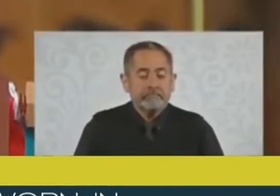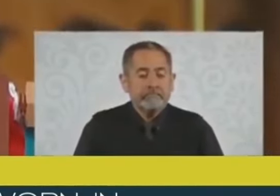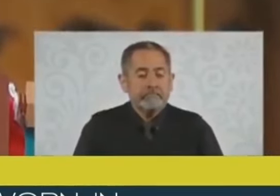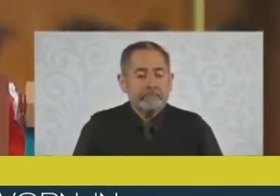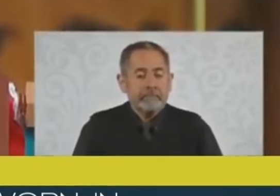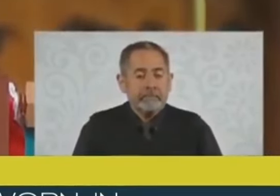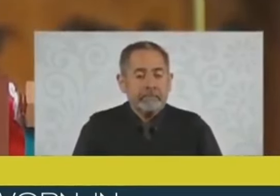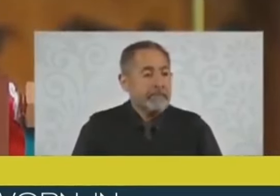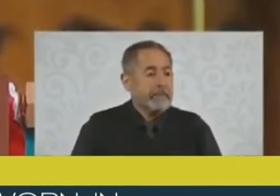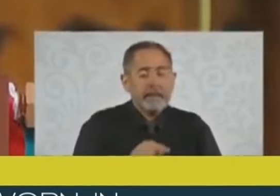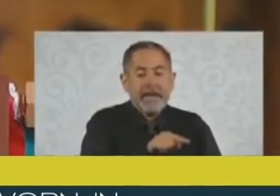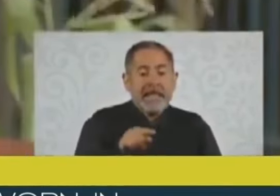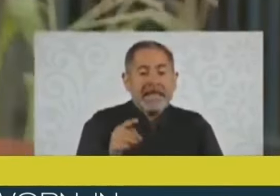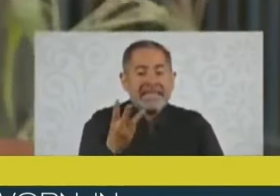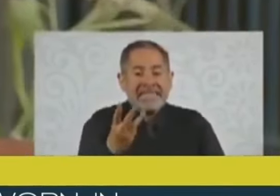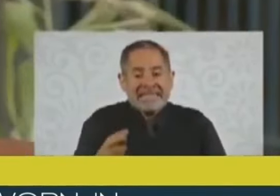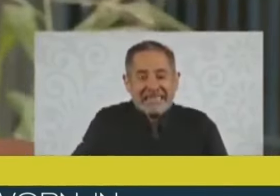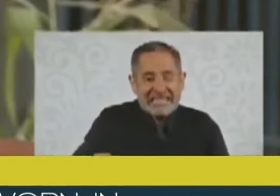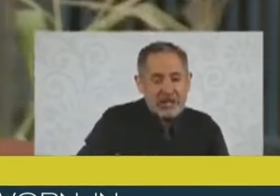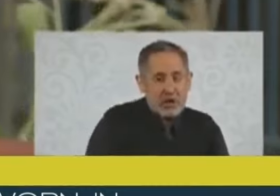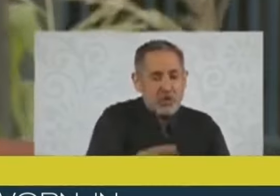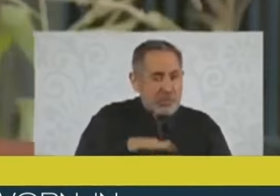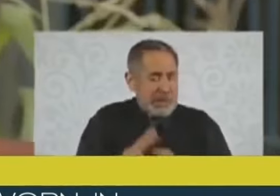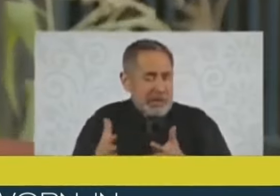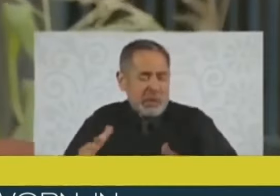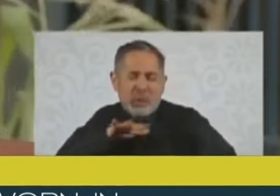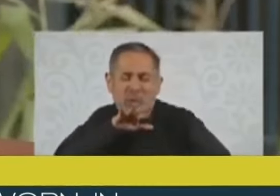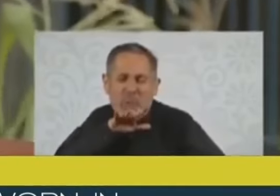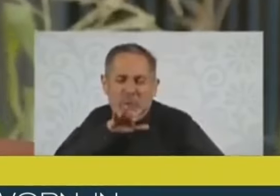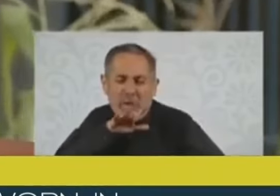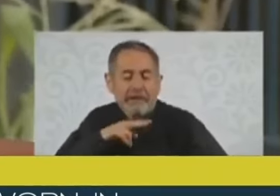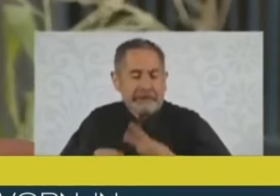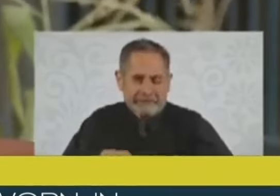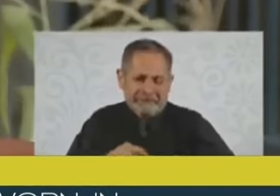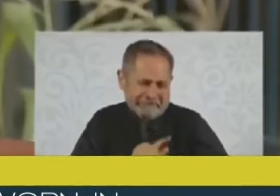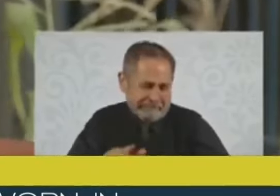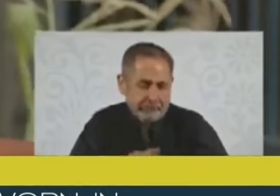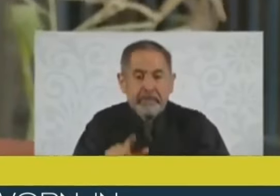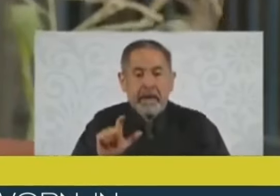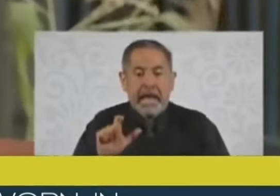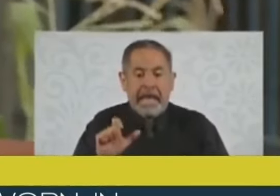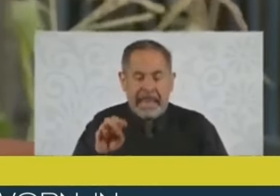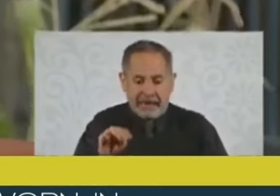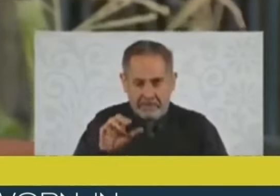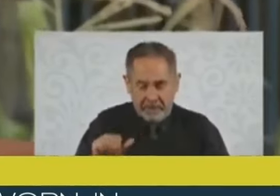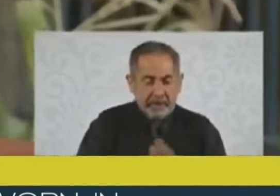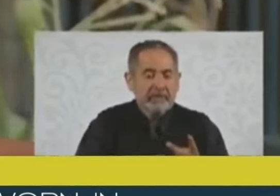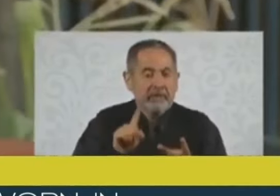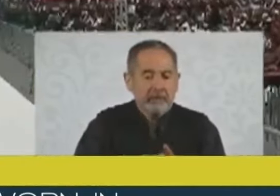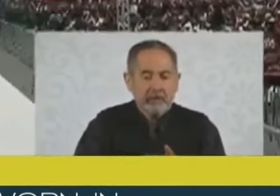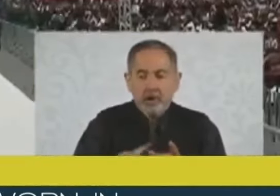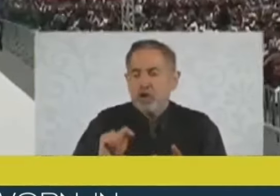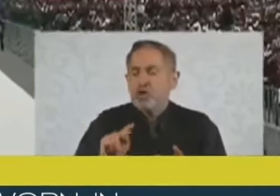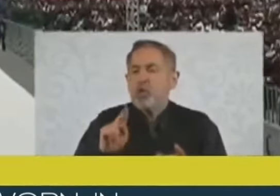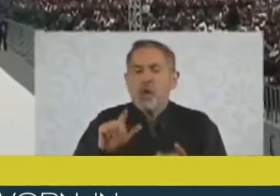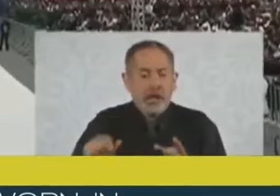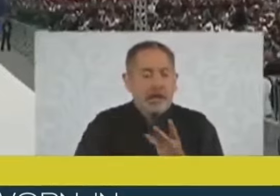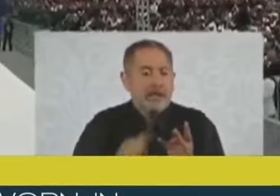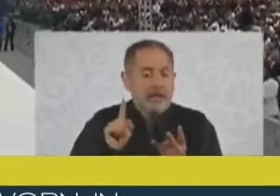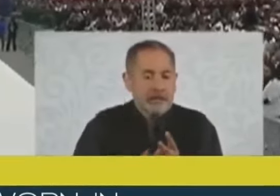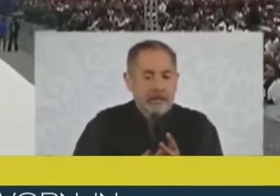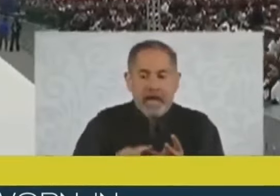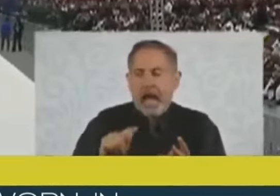We will clean the most contaminated rivers of the country,